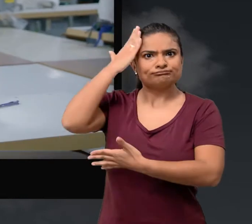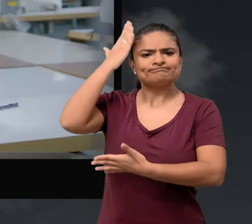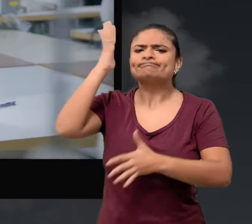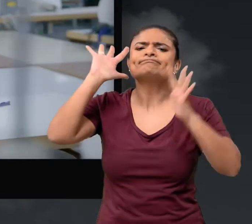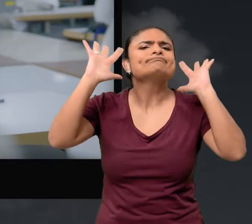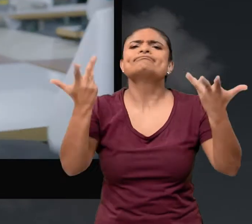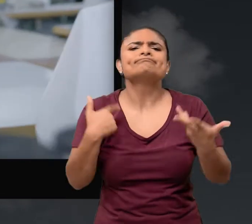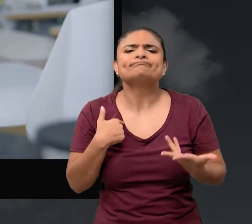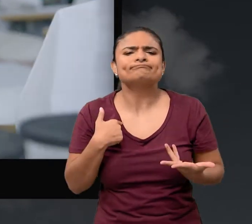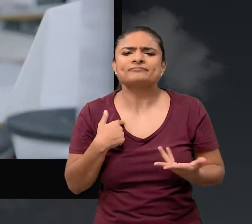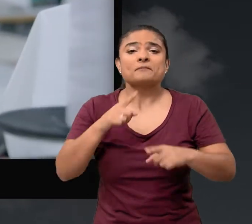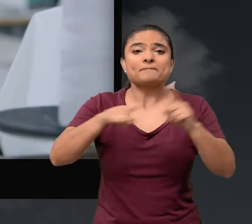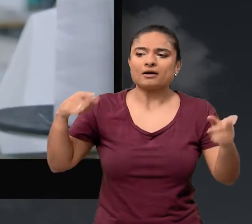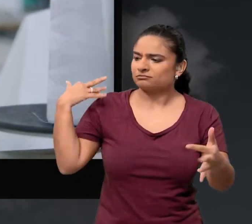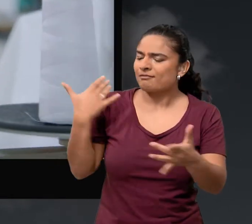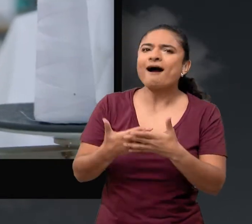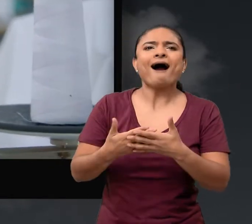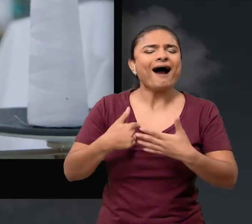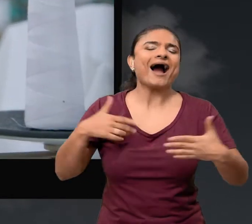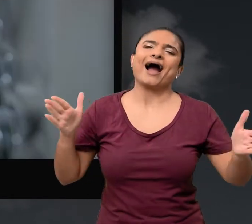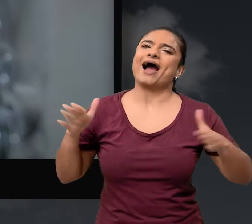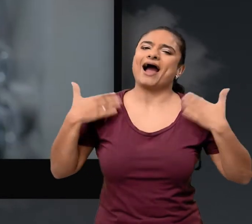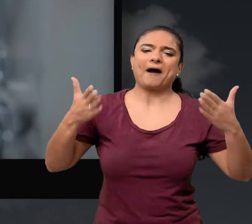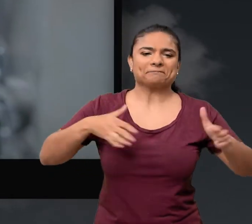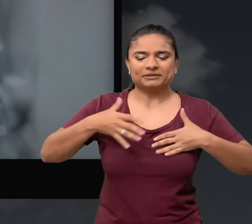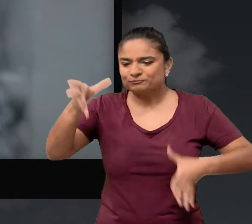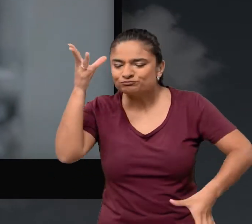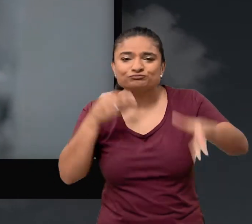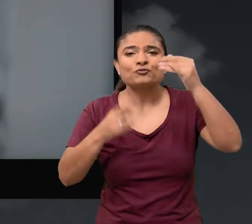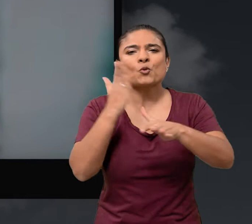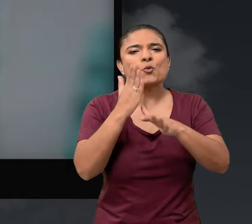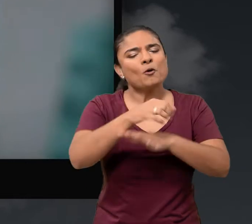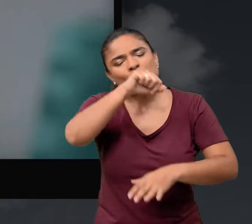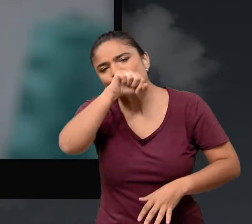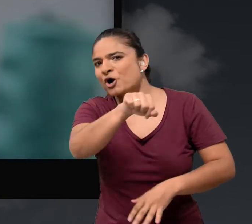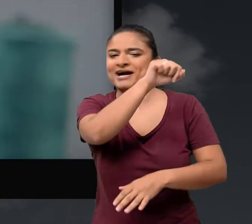about textile. But up to today, I'm very happy in my job.